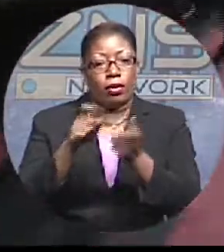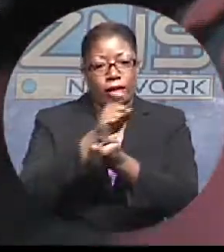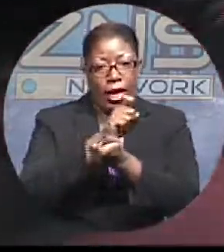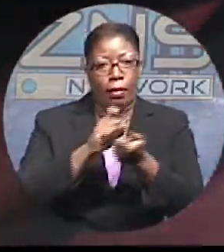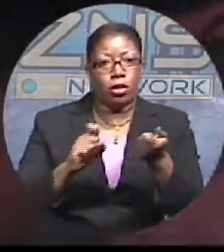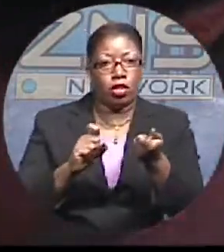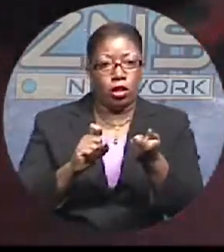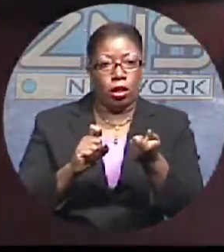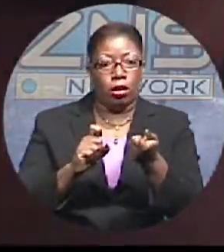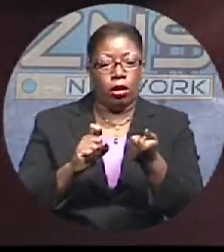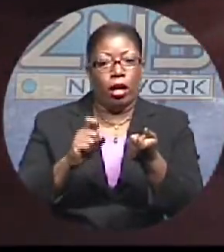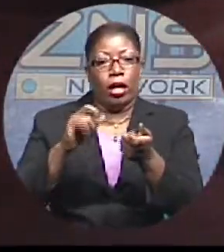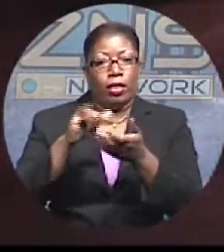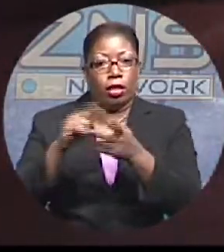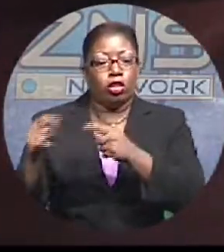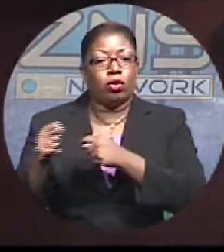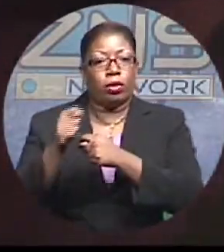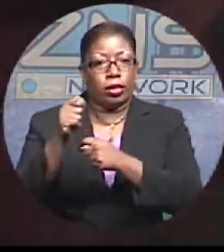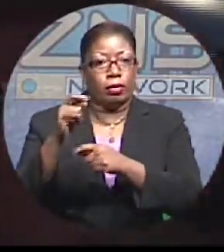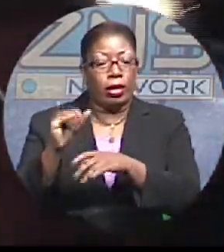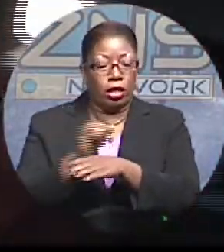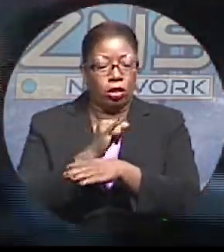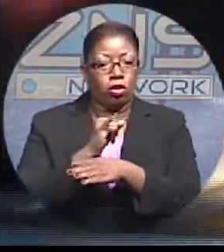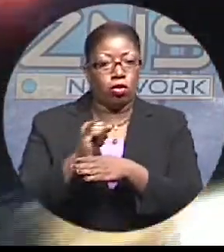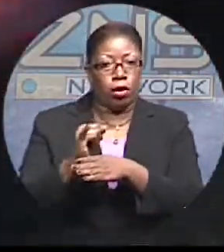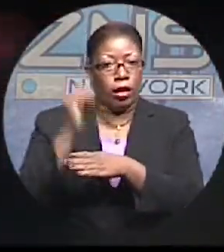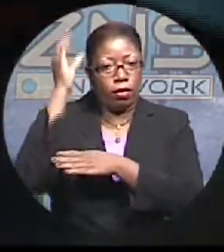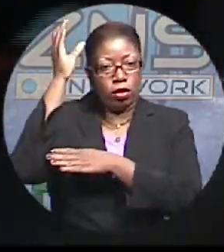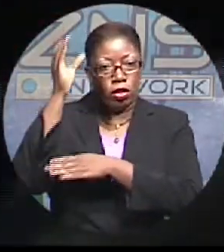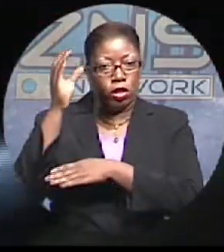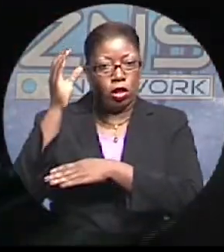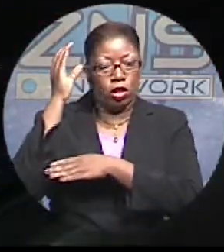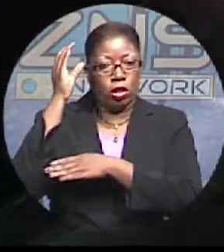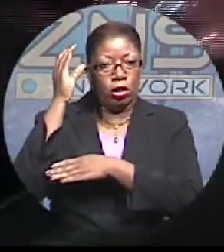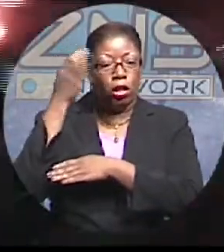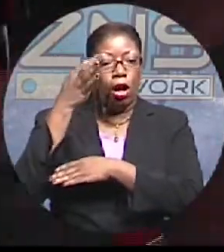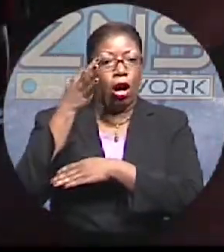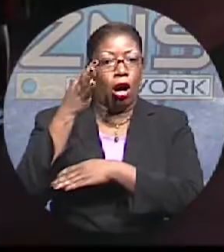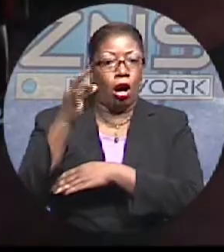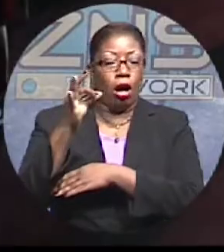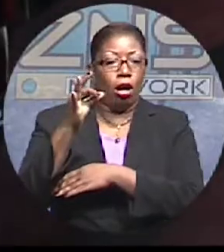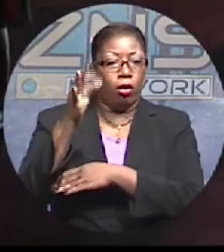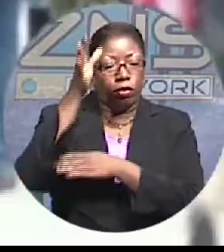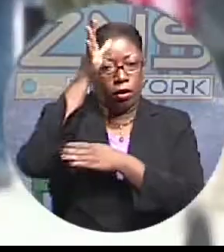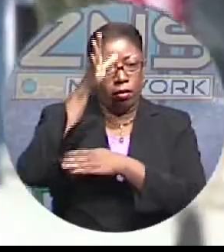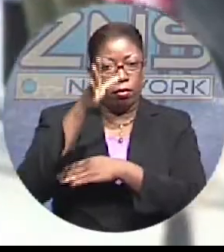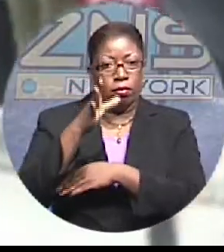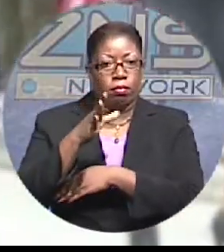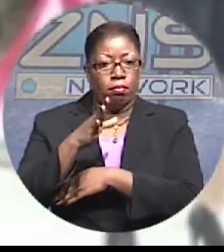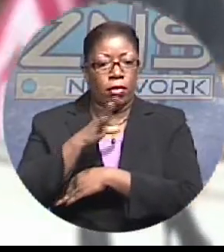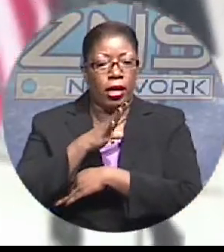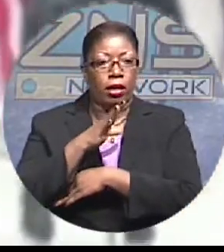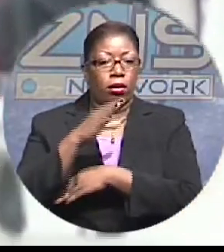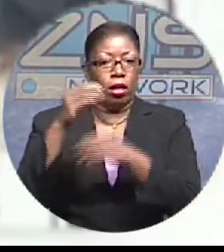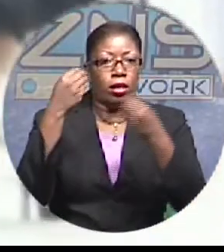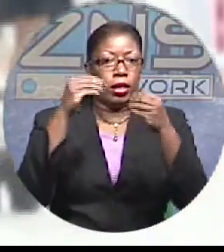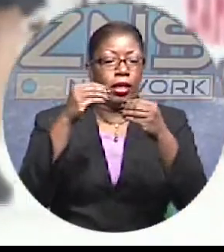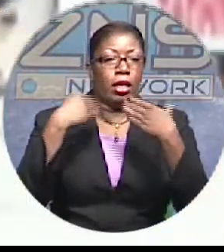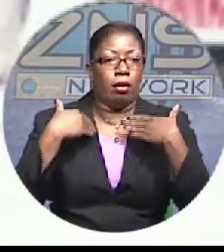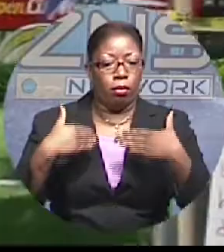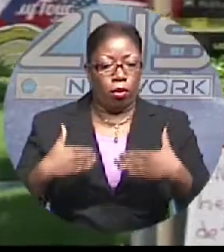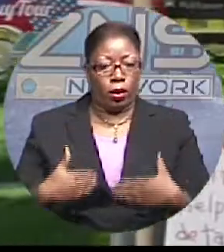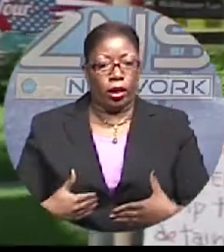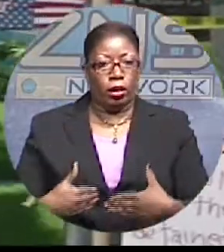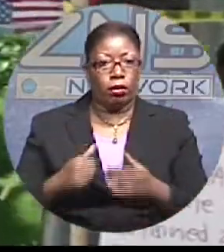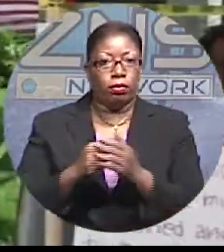death of U.S. visitor Kyle Bruner, concerns of juvenile male prostitution at tourist hotspots, the Miami-Cuban